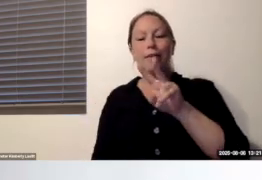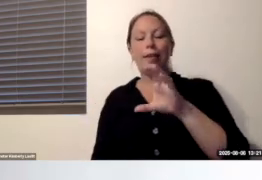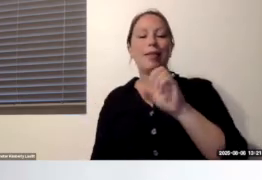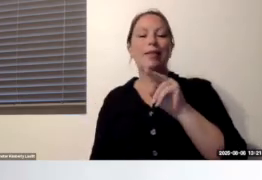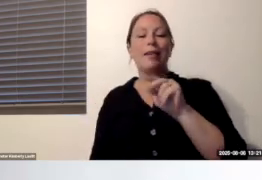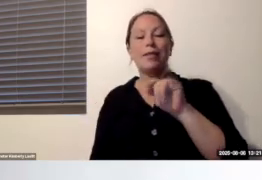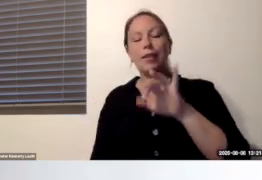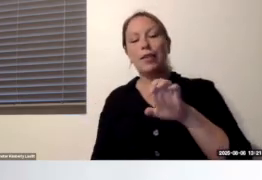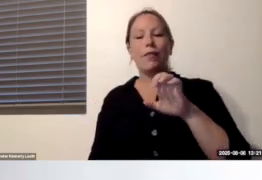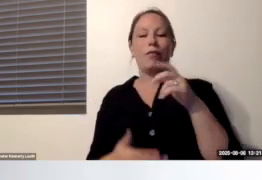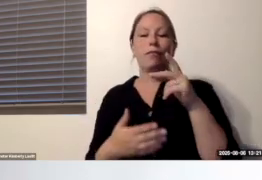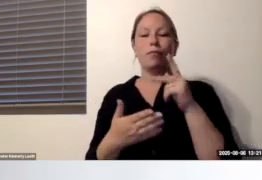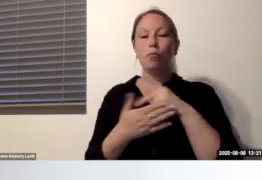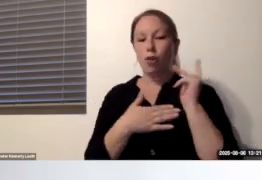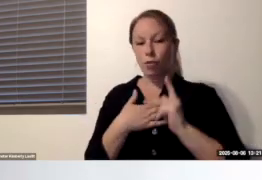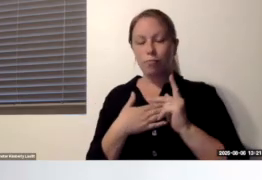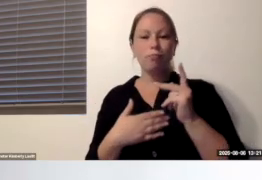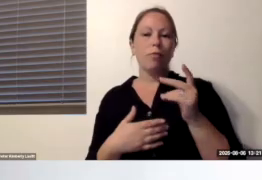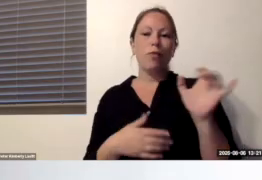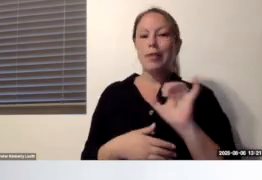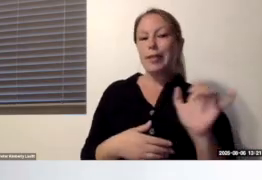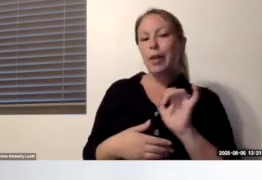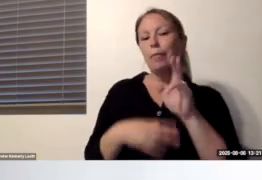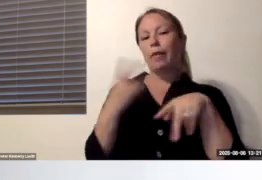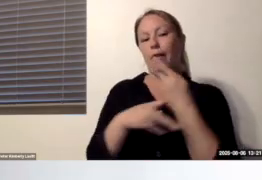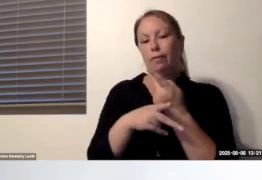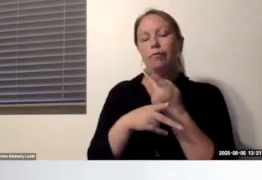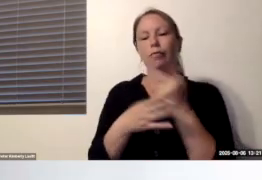purchase incentive projects. So same suite of projects.